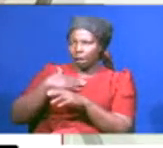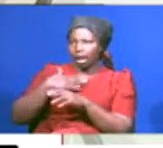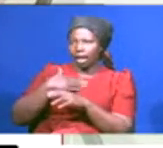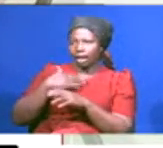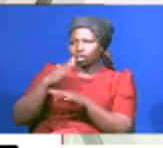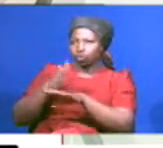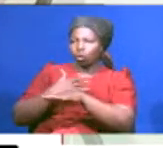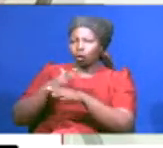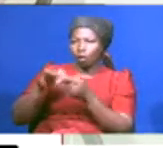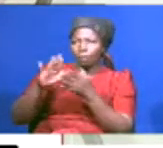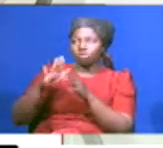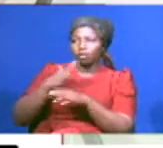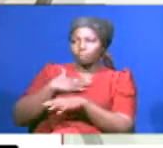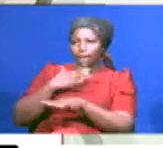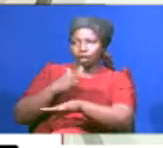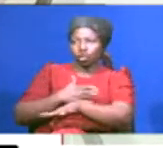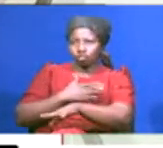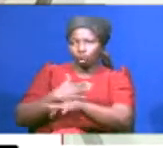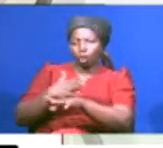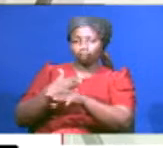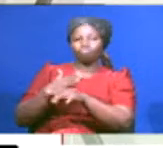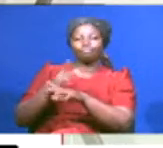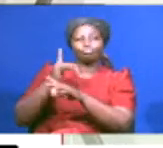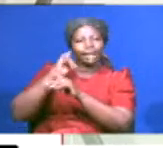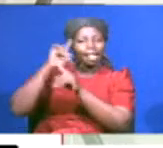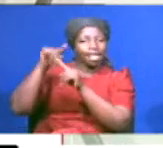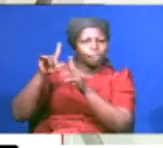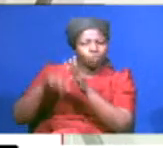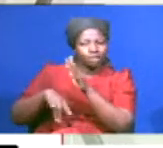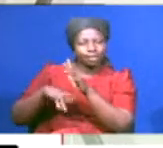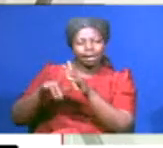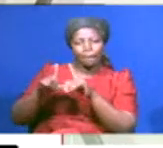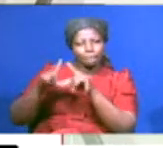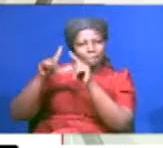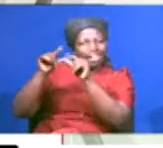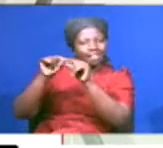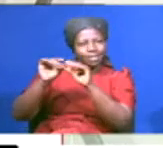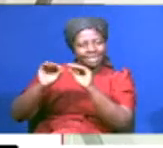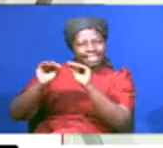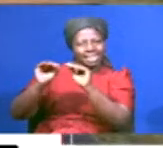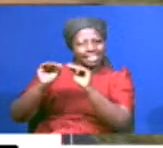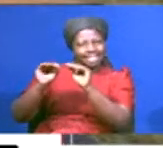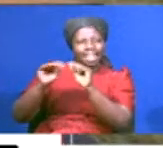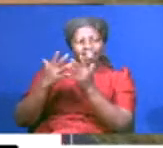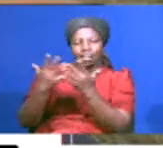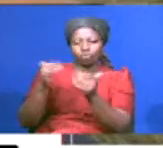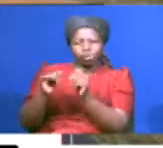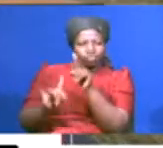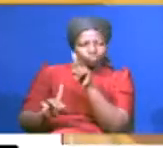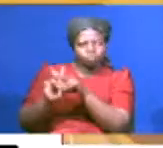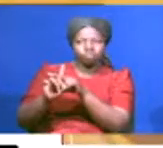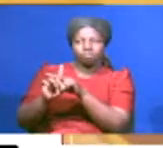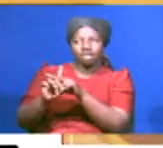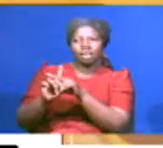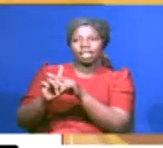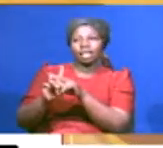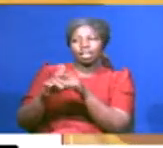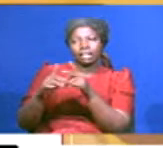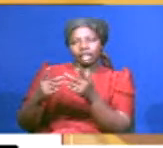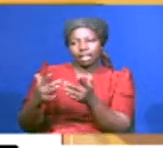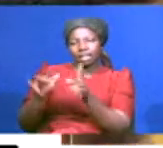nyimbo zangu nyingi ni nyimbo ambazo kuwa za mafundisho, mm-hmm. messages, mambo yanayotokea na